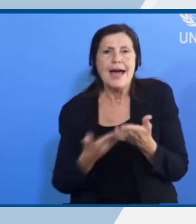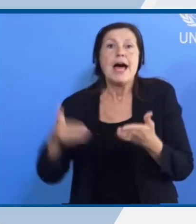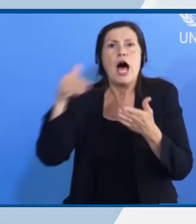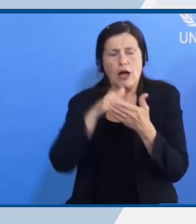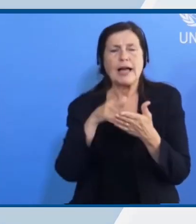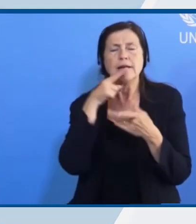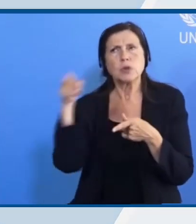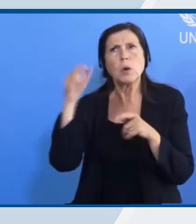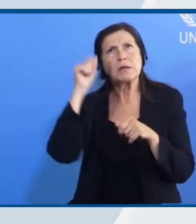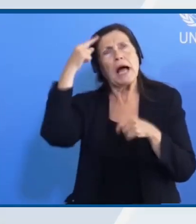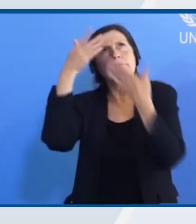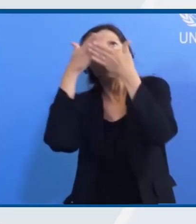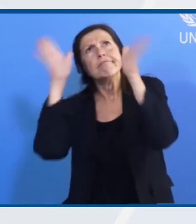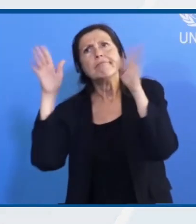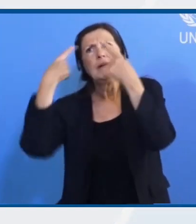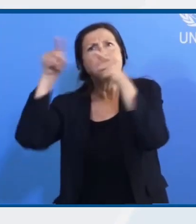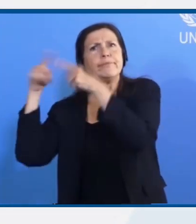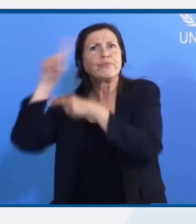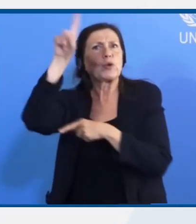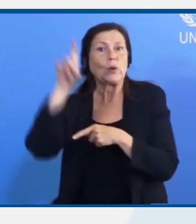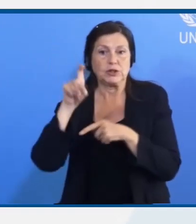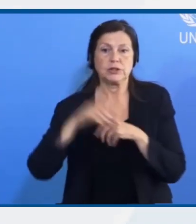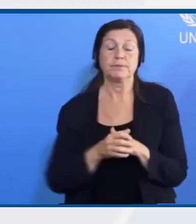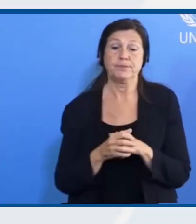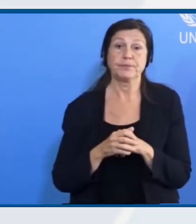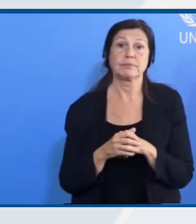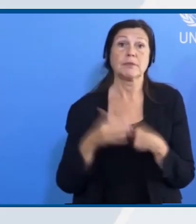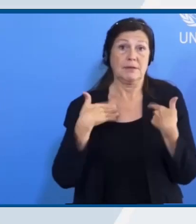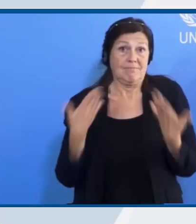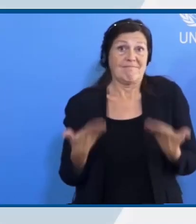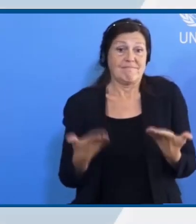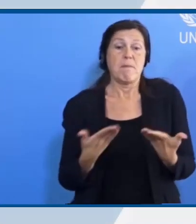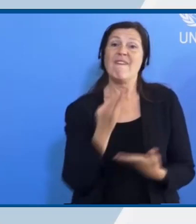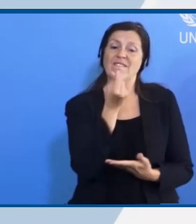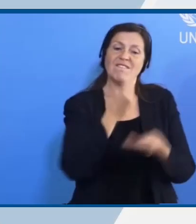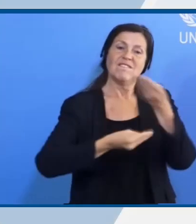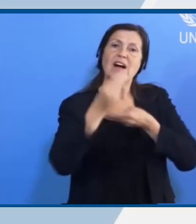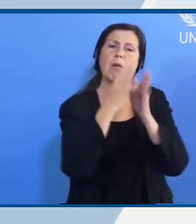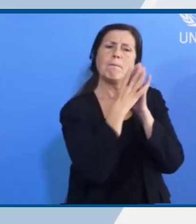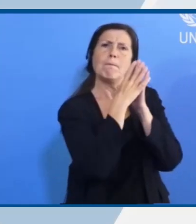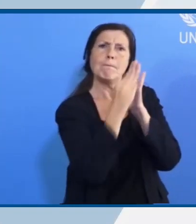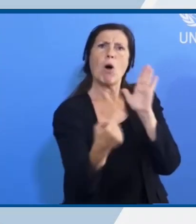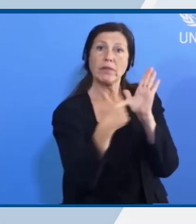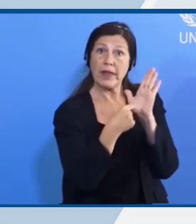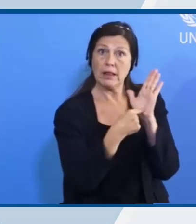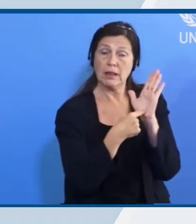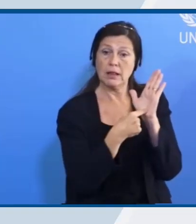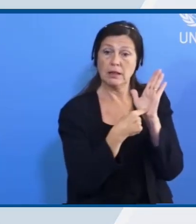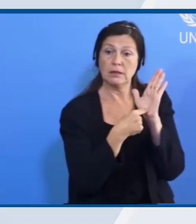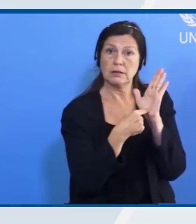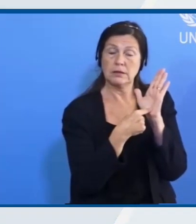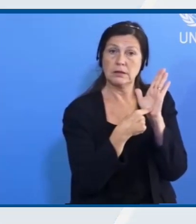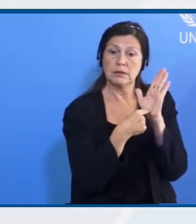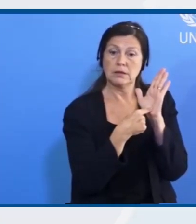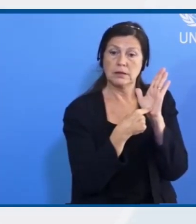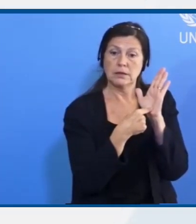latitude to decide how you go about them. So, are financing models on offer innovative enough? Are they designed